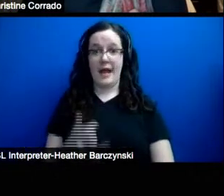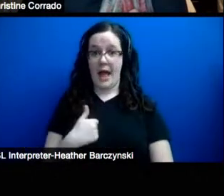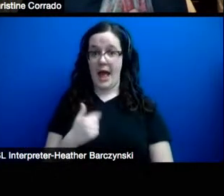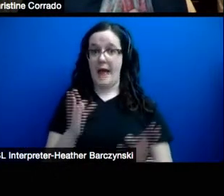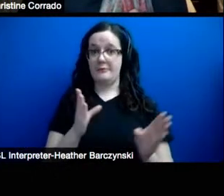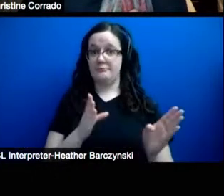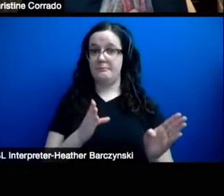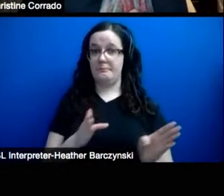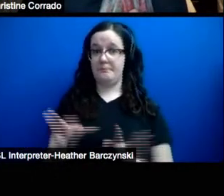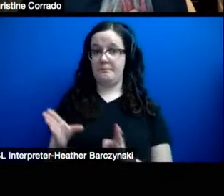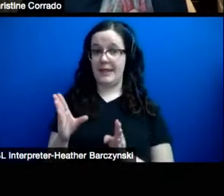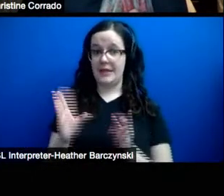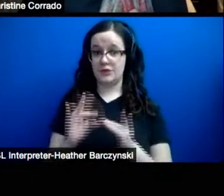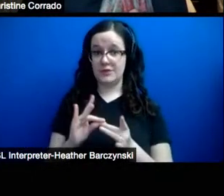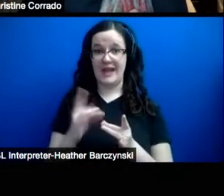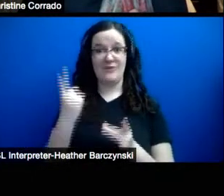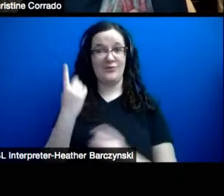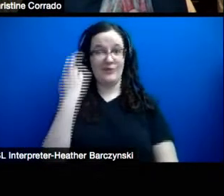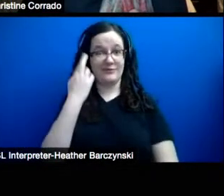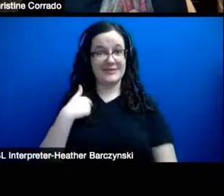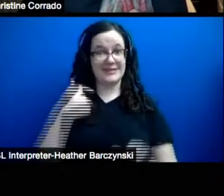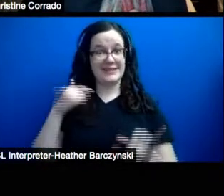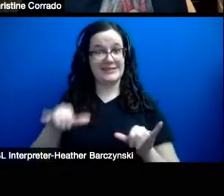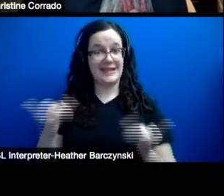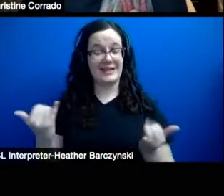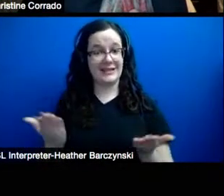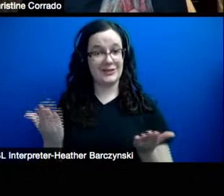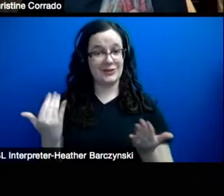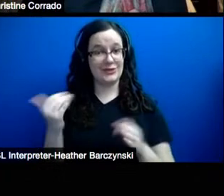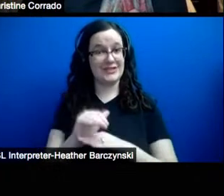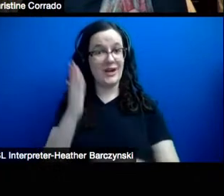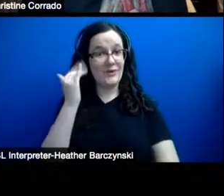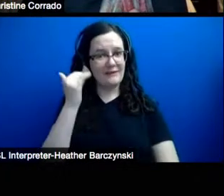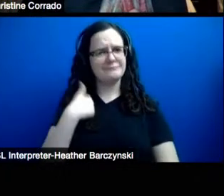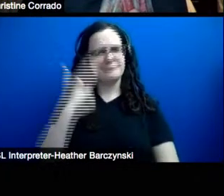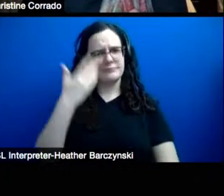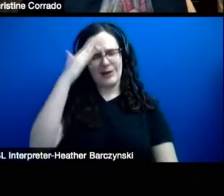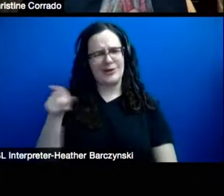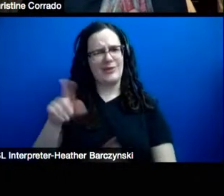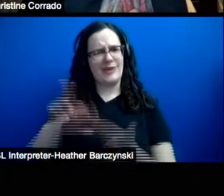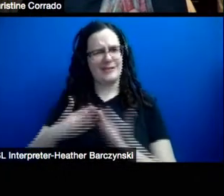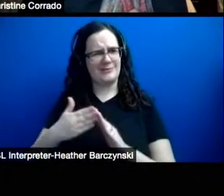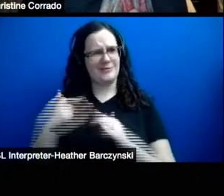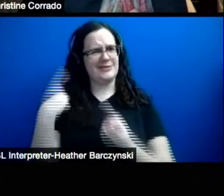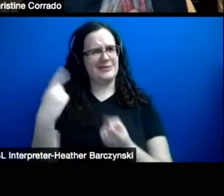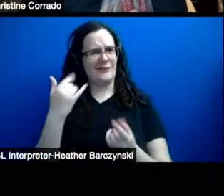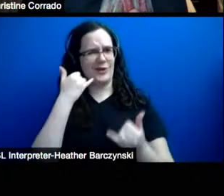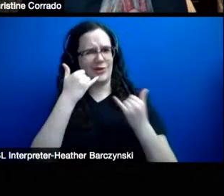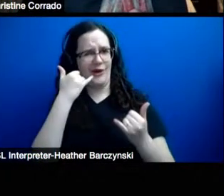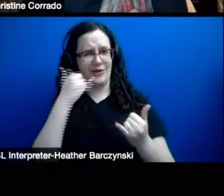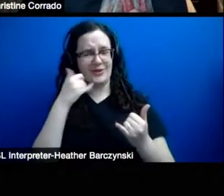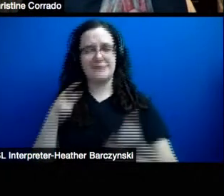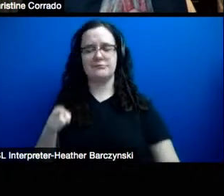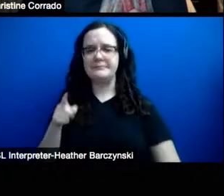I was sticking around tonight is that I knew there were calls from the community that were unfairly